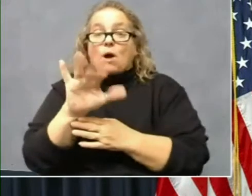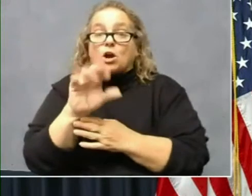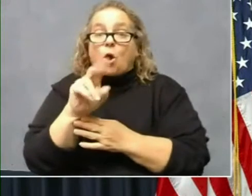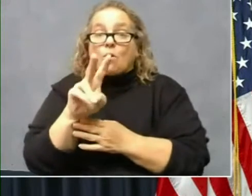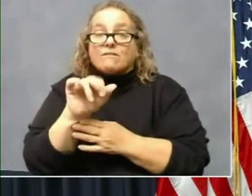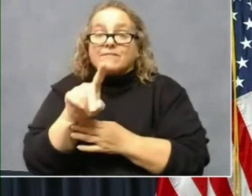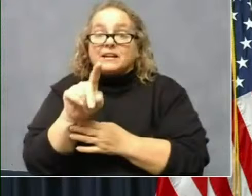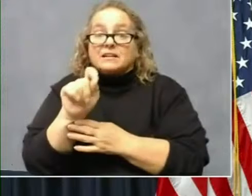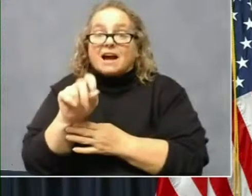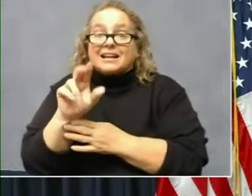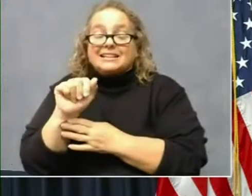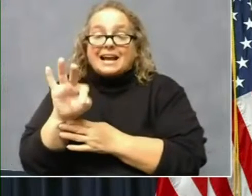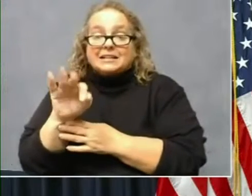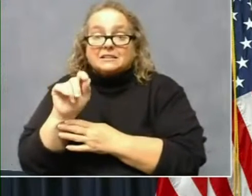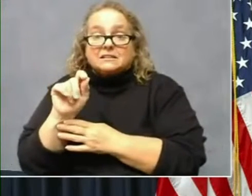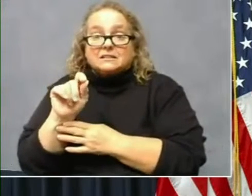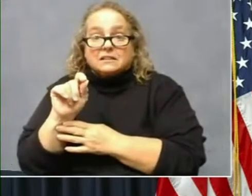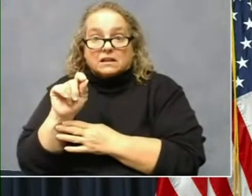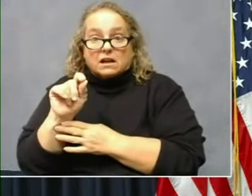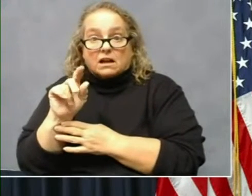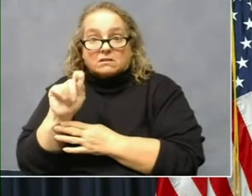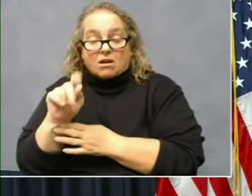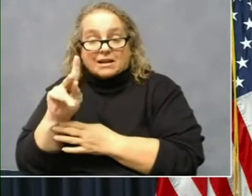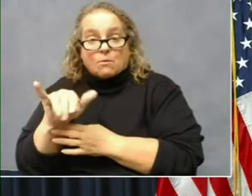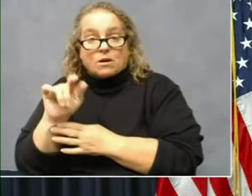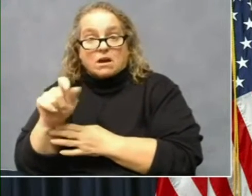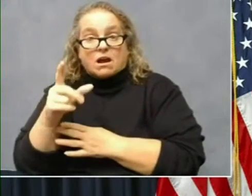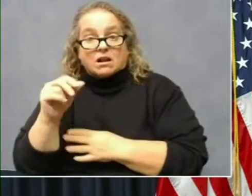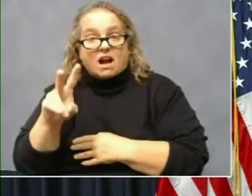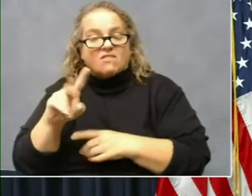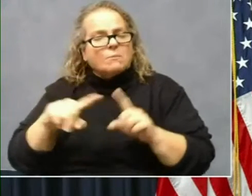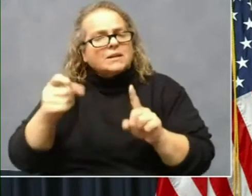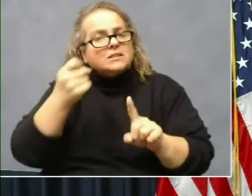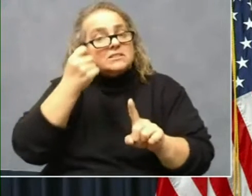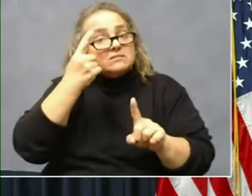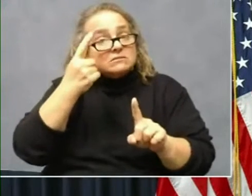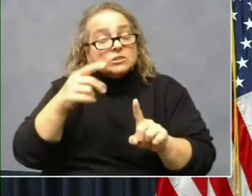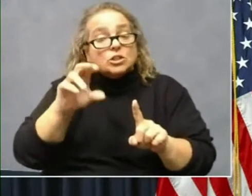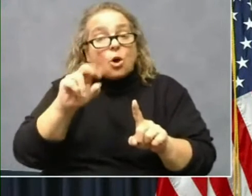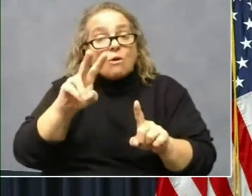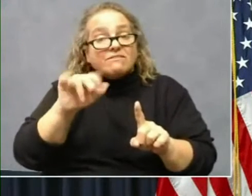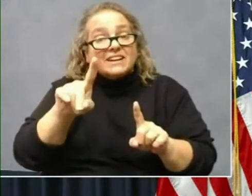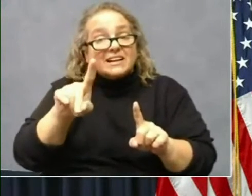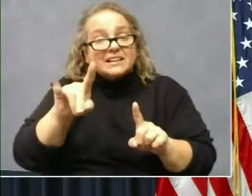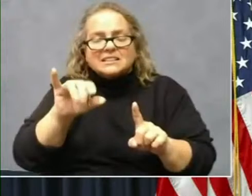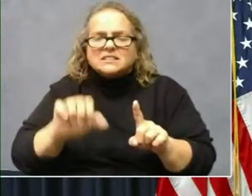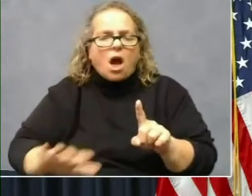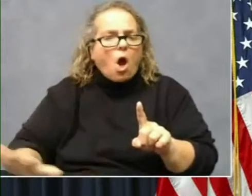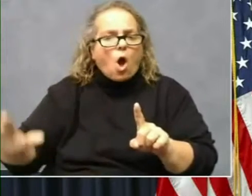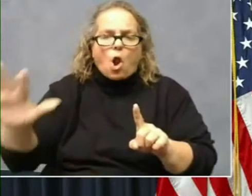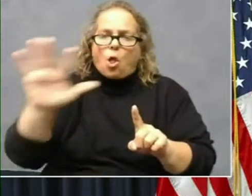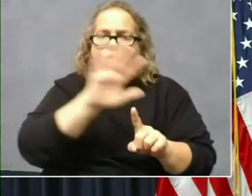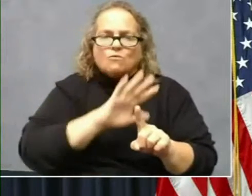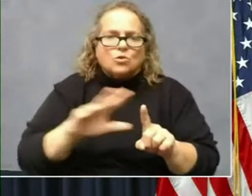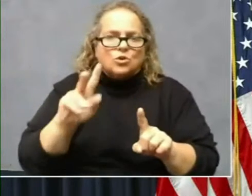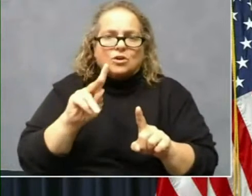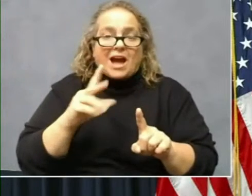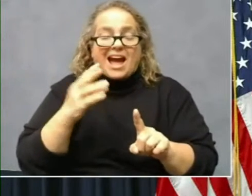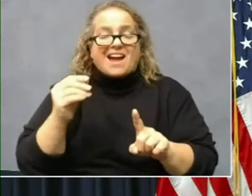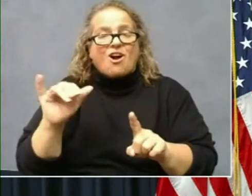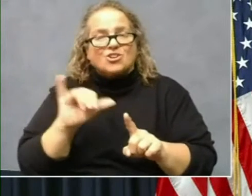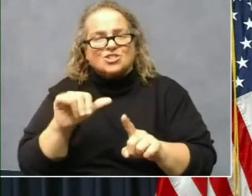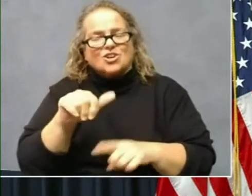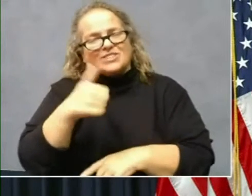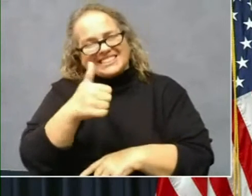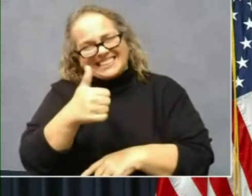kycovid19.ky.gov, but it's everywhere, and we got to treat it like it's everywhere. We've also lost 10 additional Kentuckians